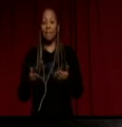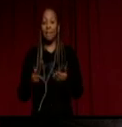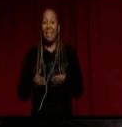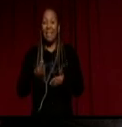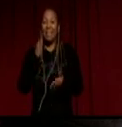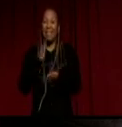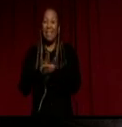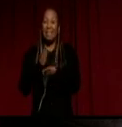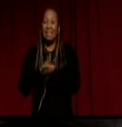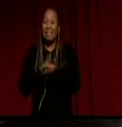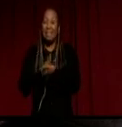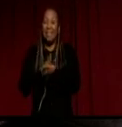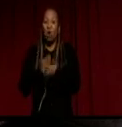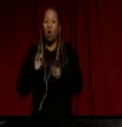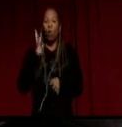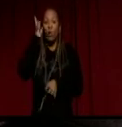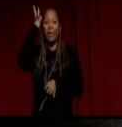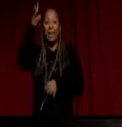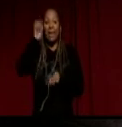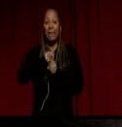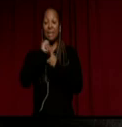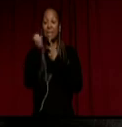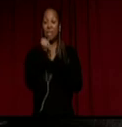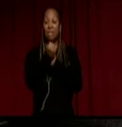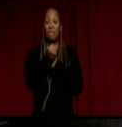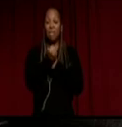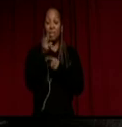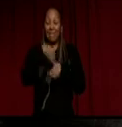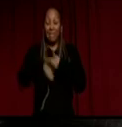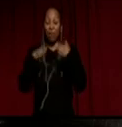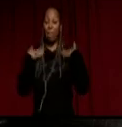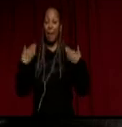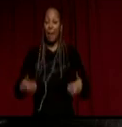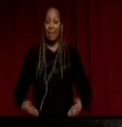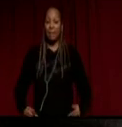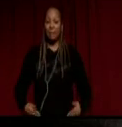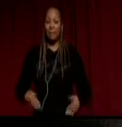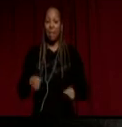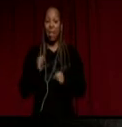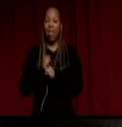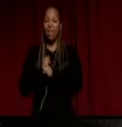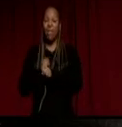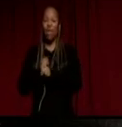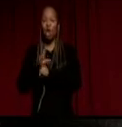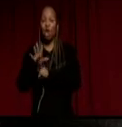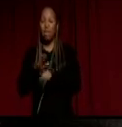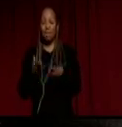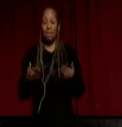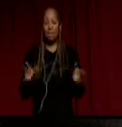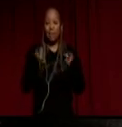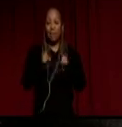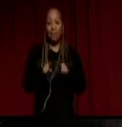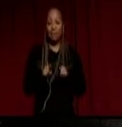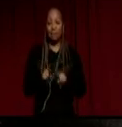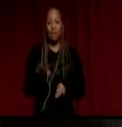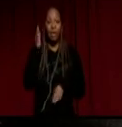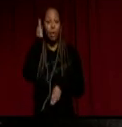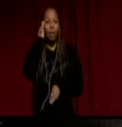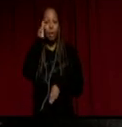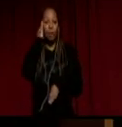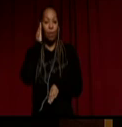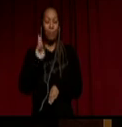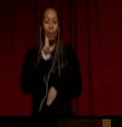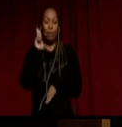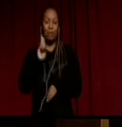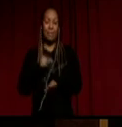aggravate these conditions or create conditions within our bodies that cause these things to happen. Now, you know, this is basically where I want to